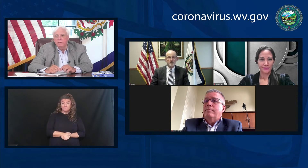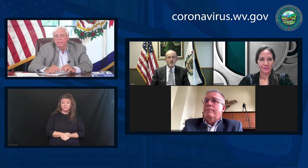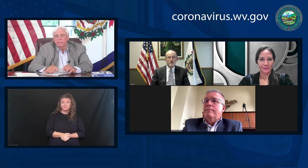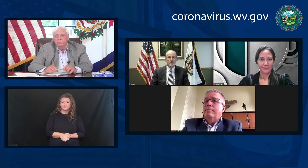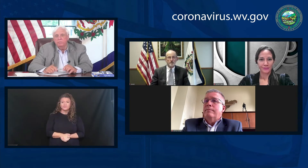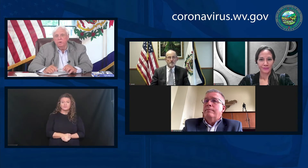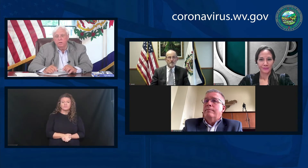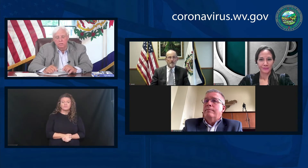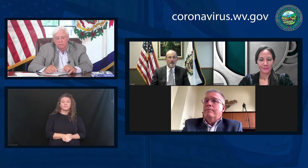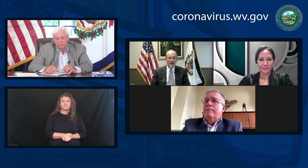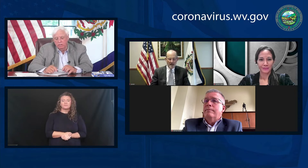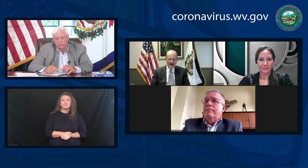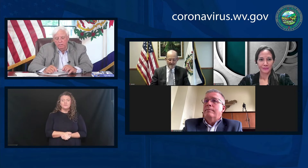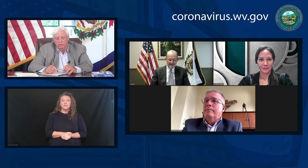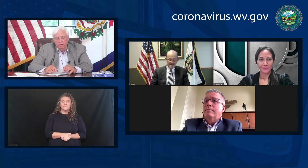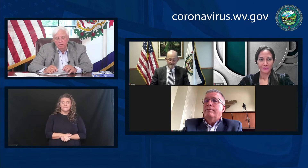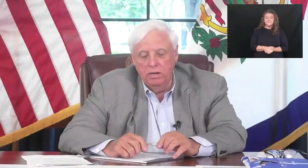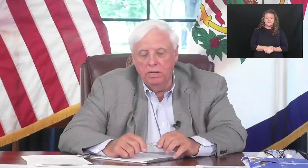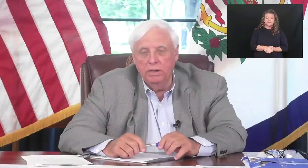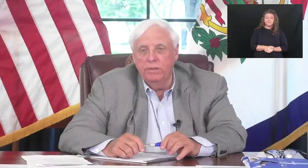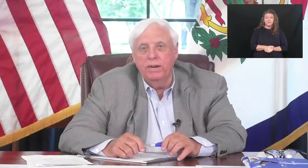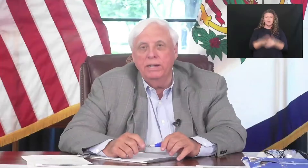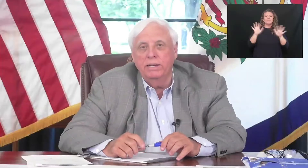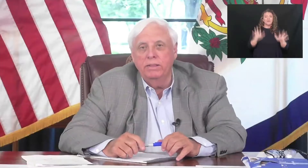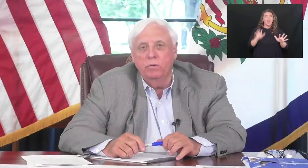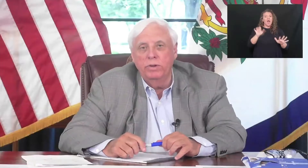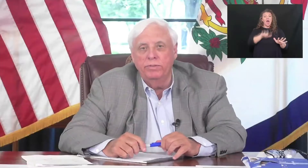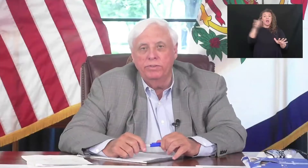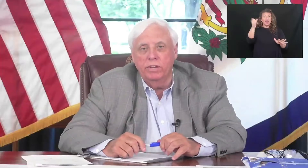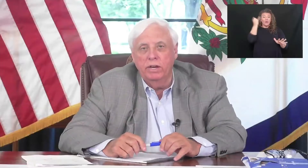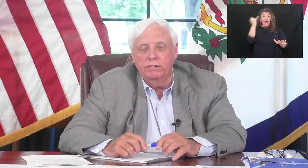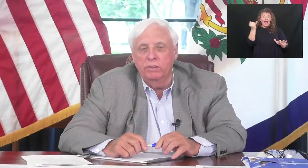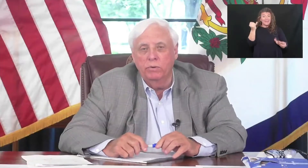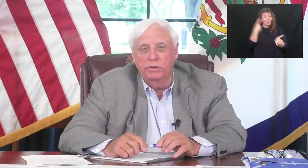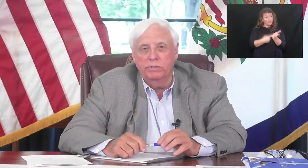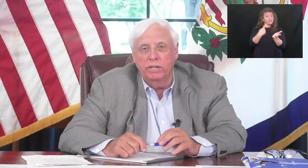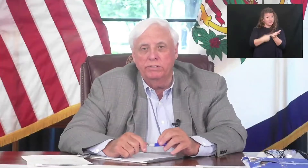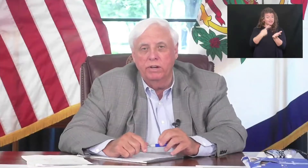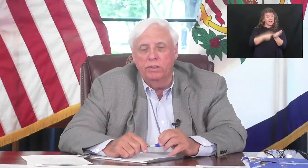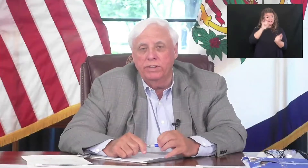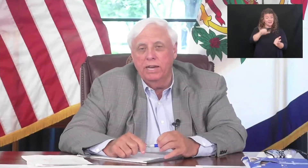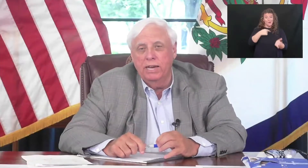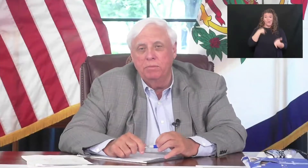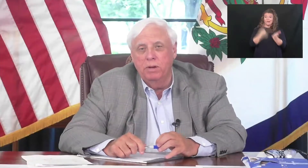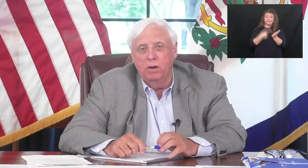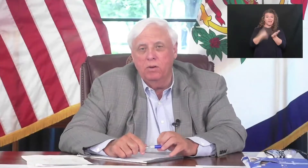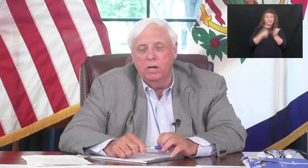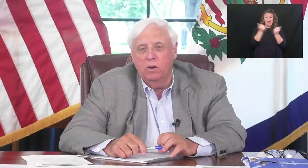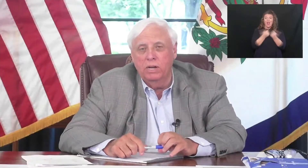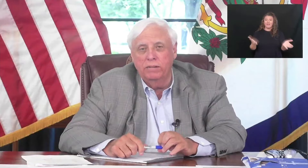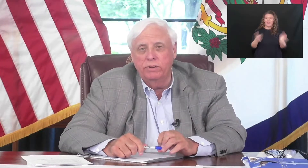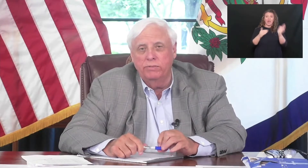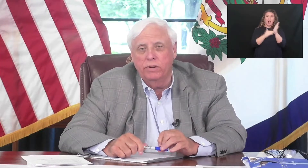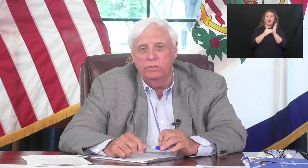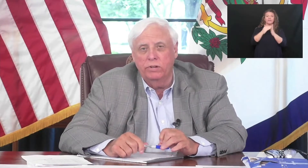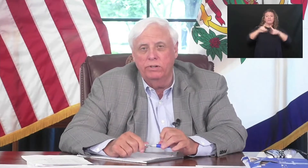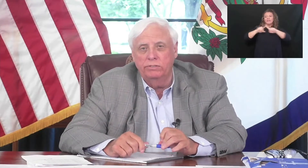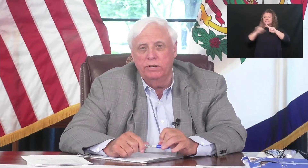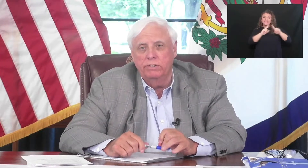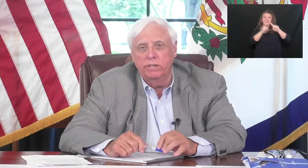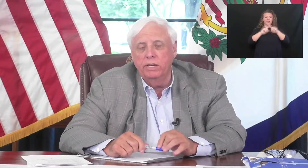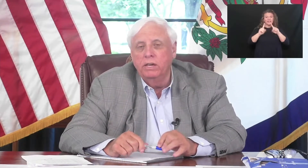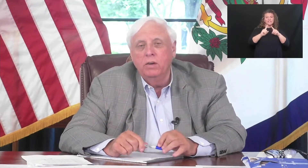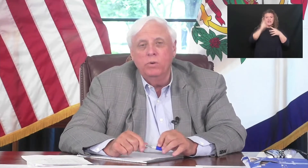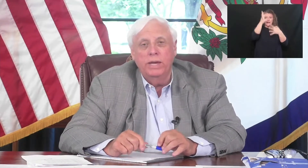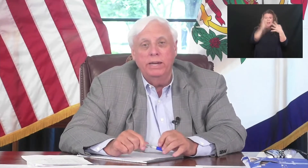Let me take this, Mark. You know, another idea that we've discussed and we're discussing all the time, all kinds of different alternatives